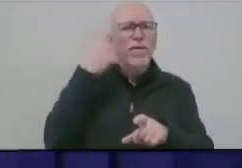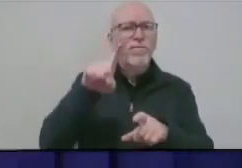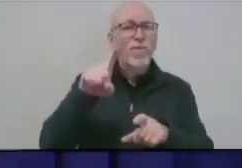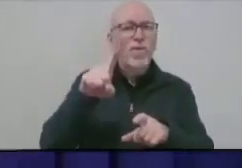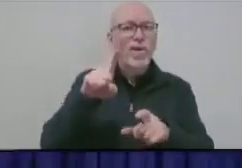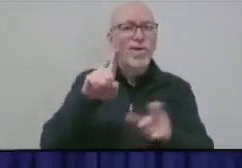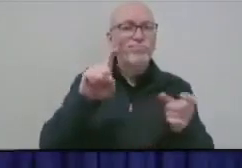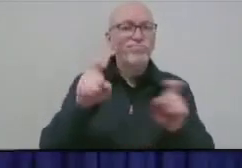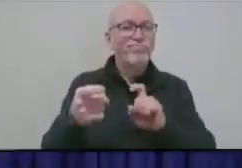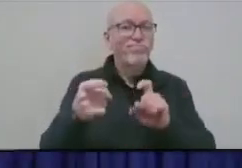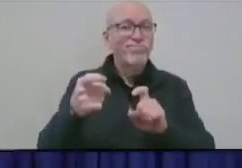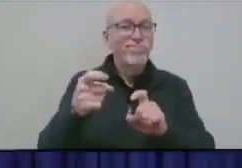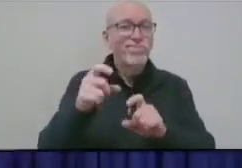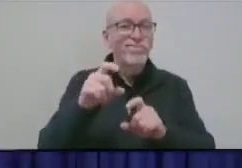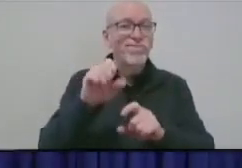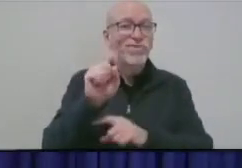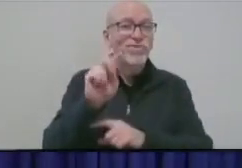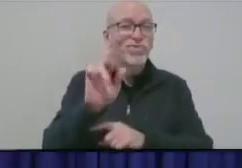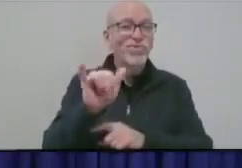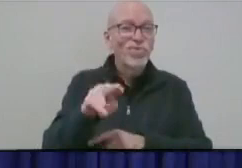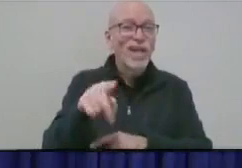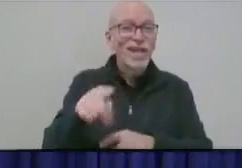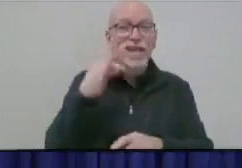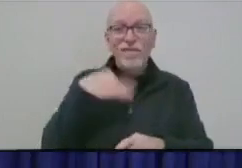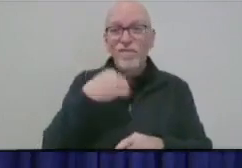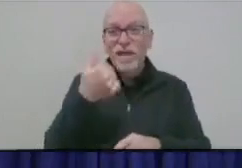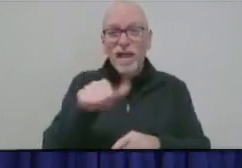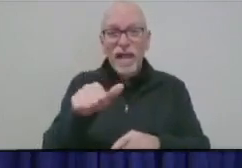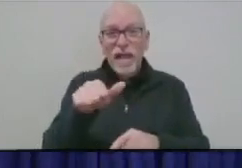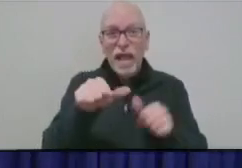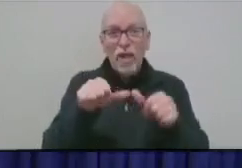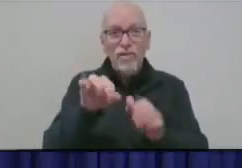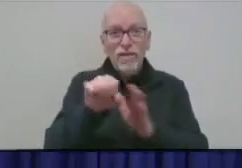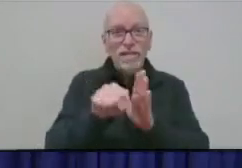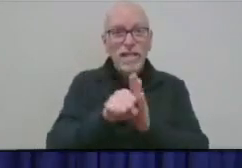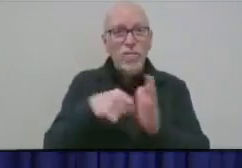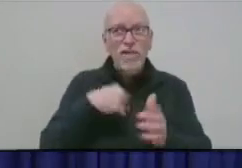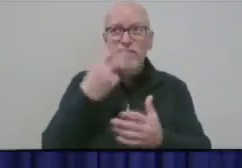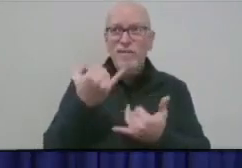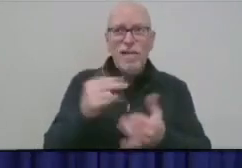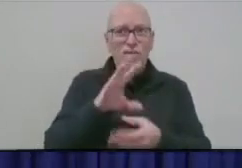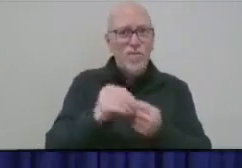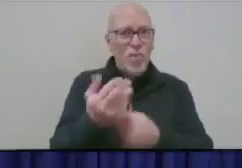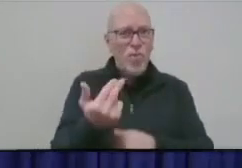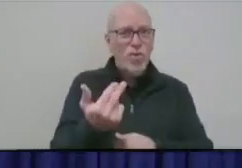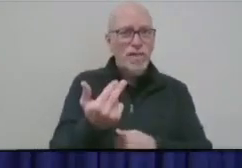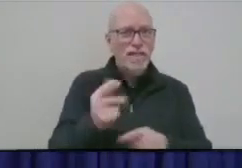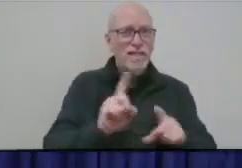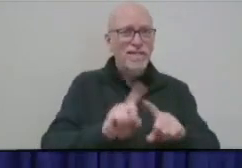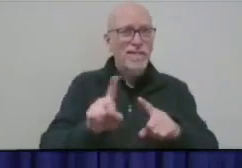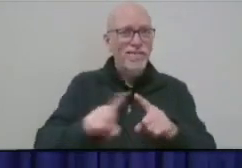strains, if there's a particular area of the state. I think we've now seen 13 of the